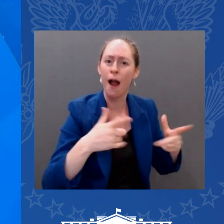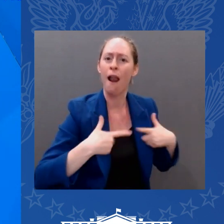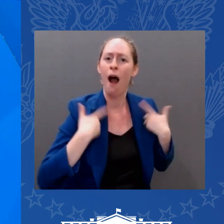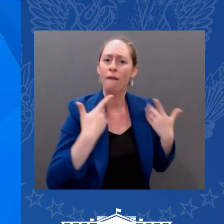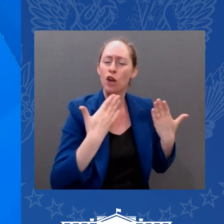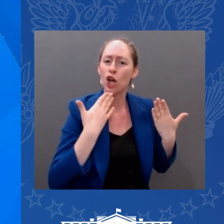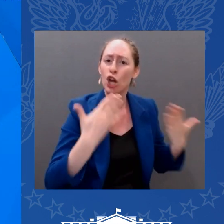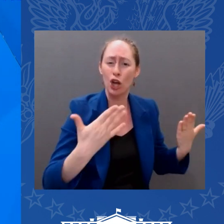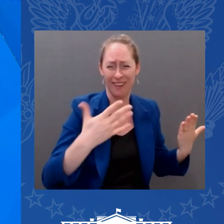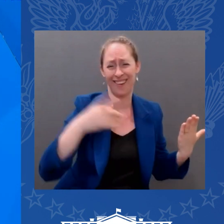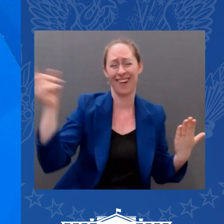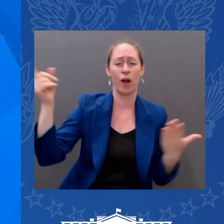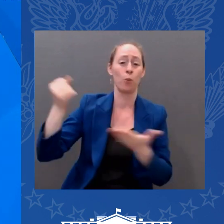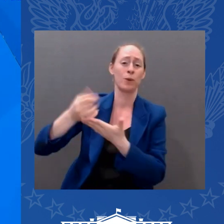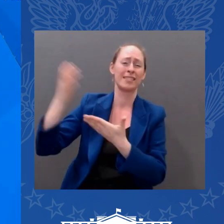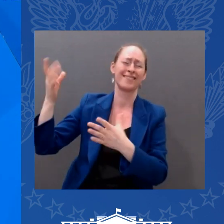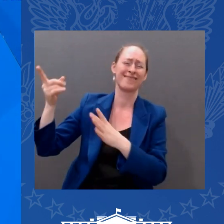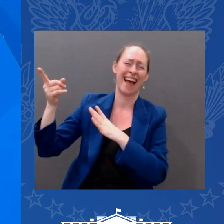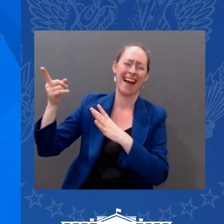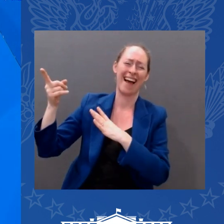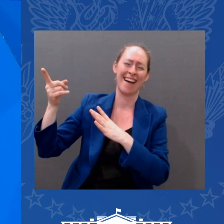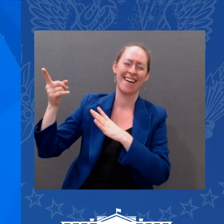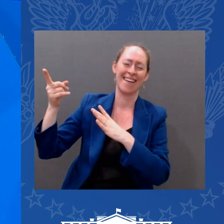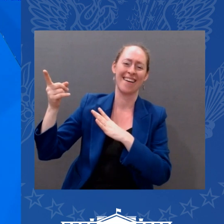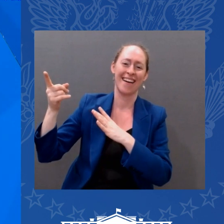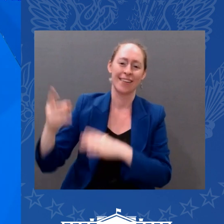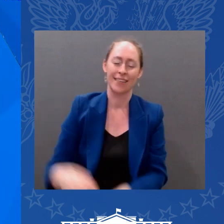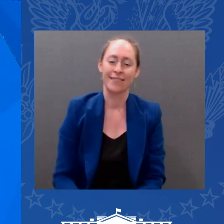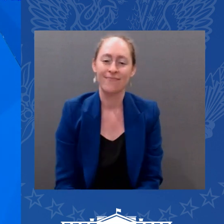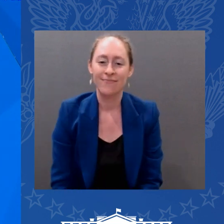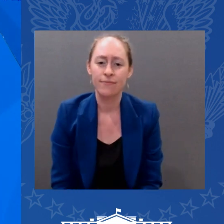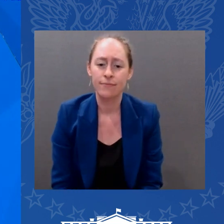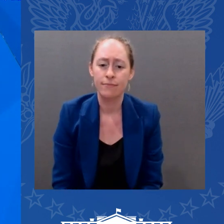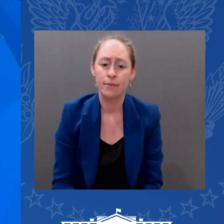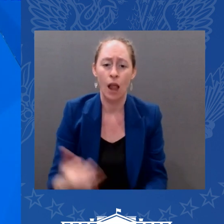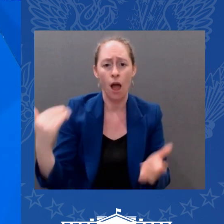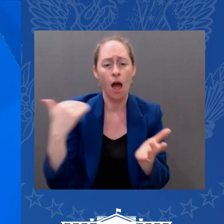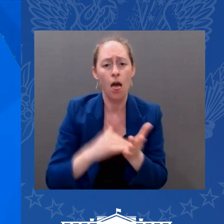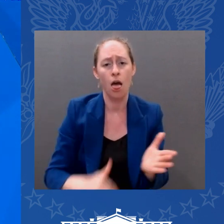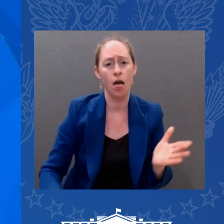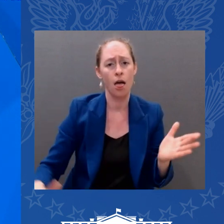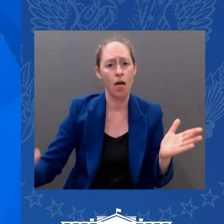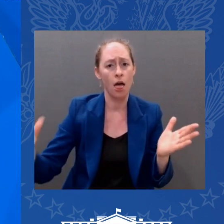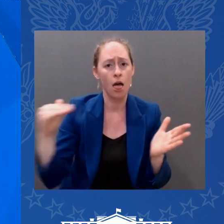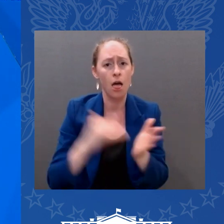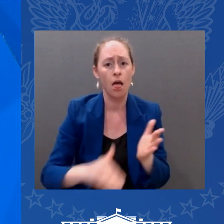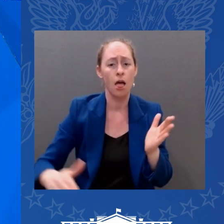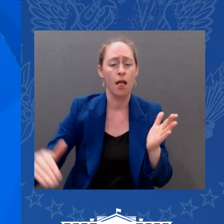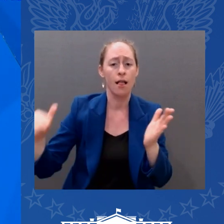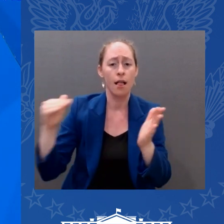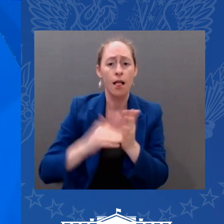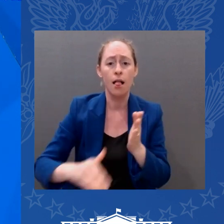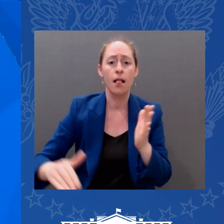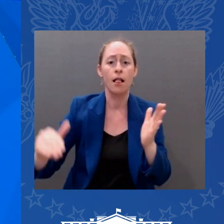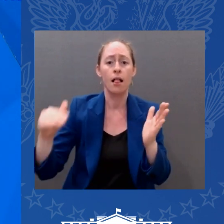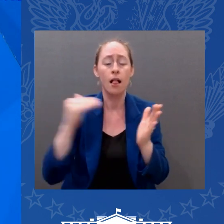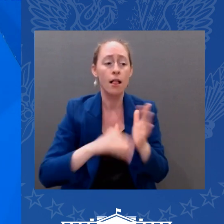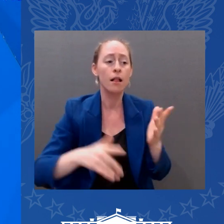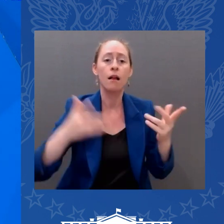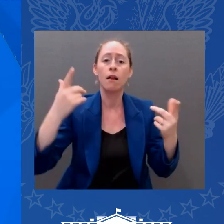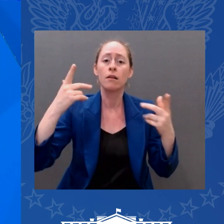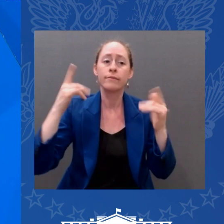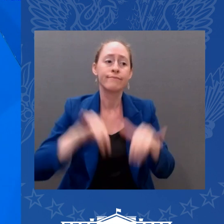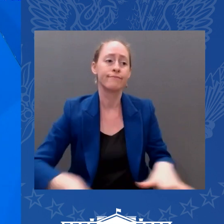the cycle where marginalized communities are hit the hardest by disasters and have the fewest resources to recover